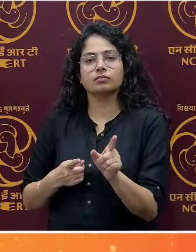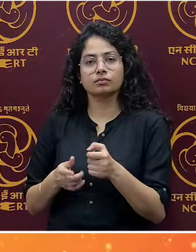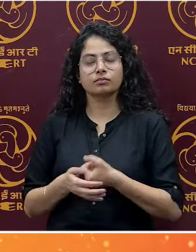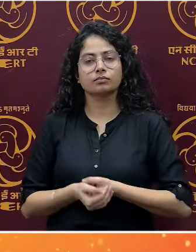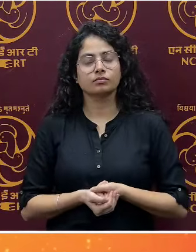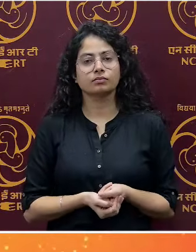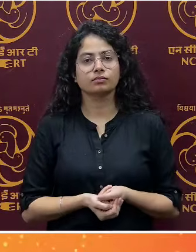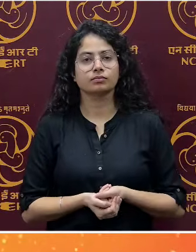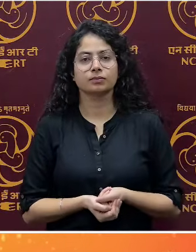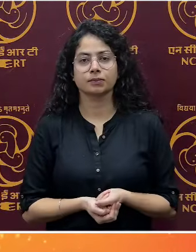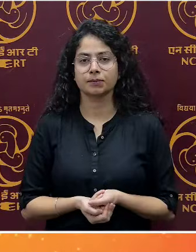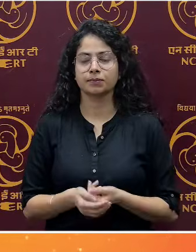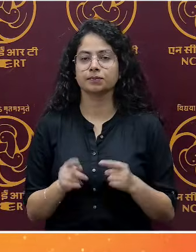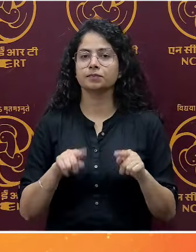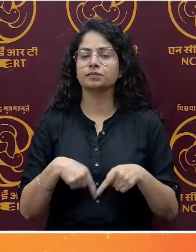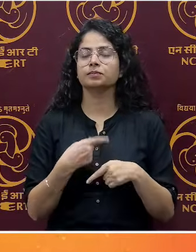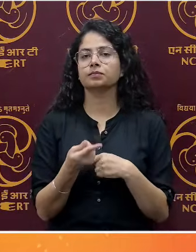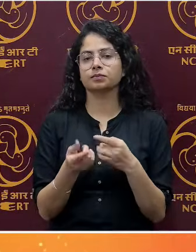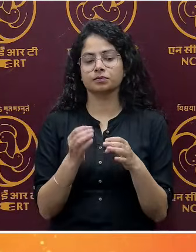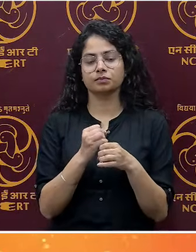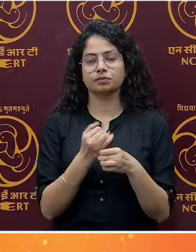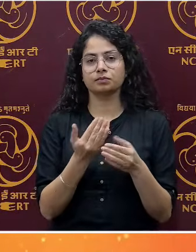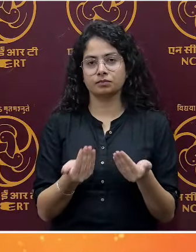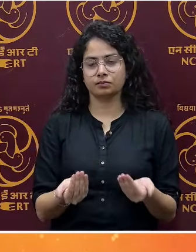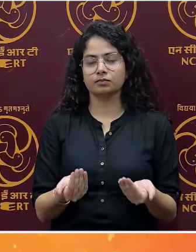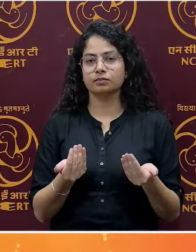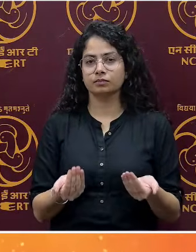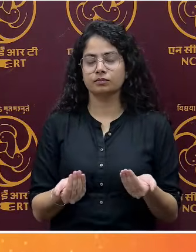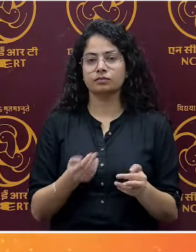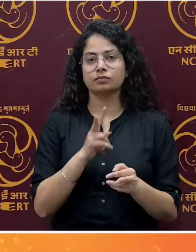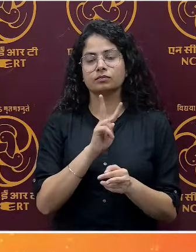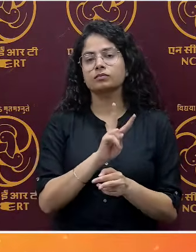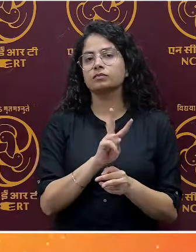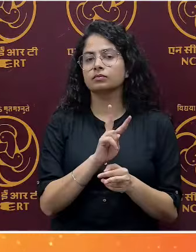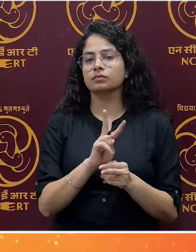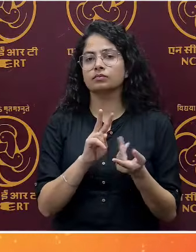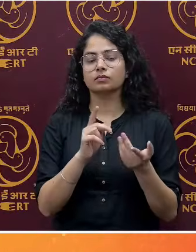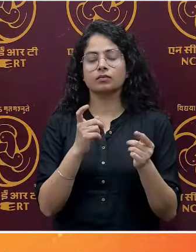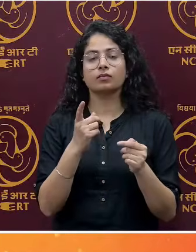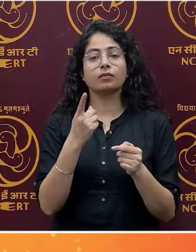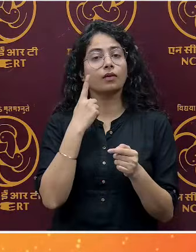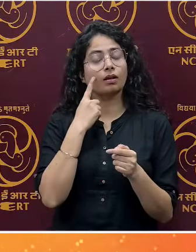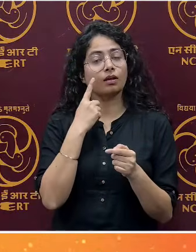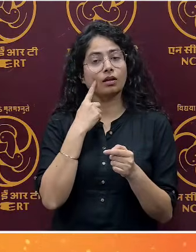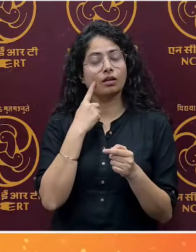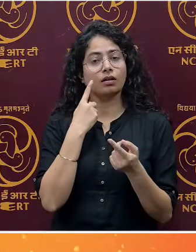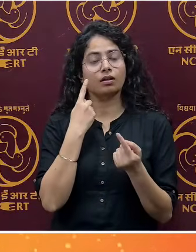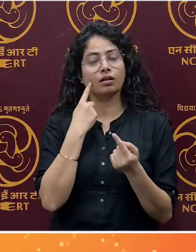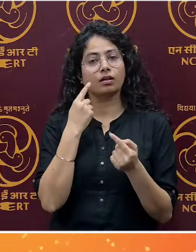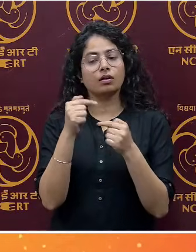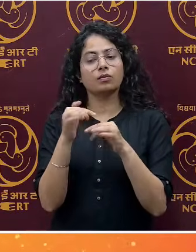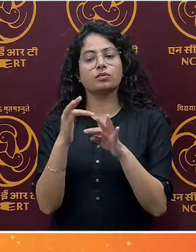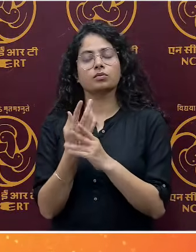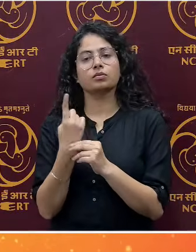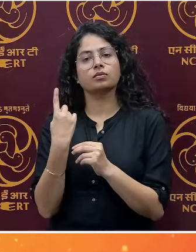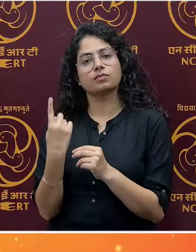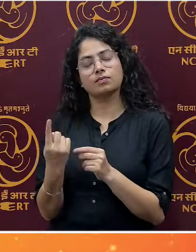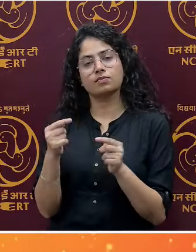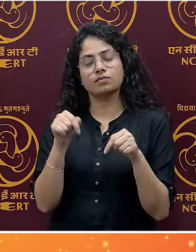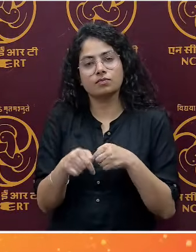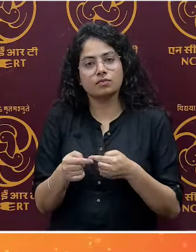and the next transition is generated that the variable of I is taking value 1. Now it will